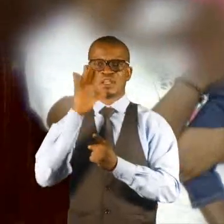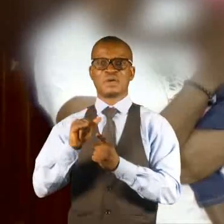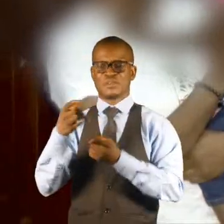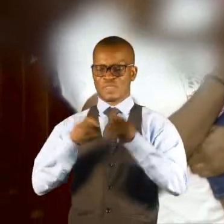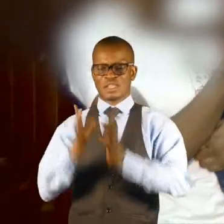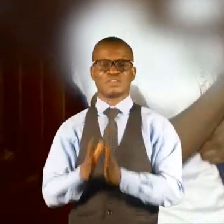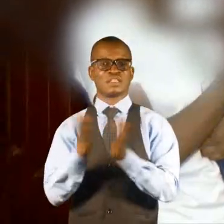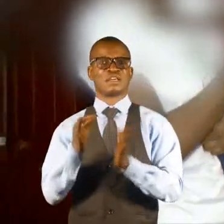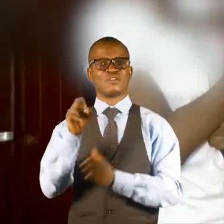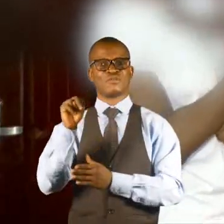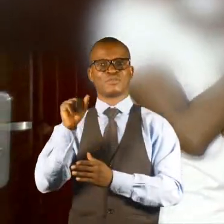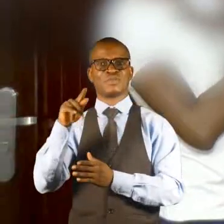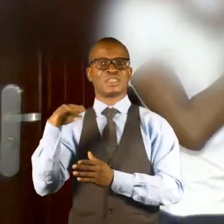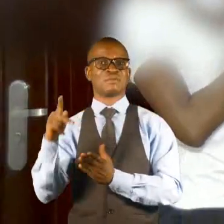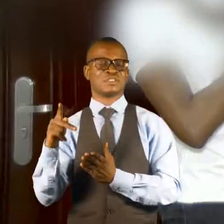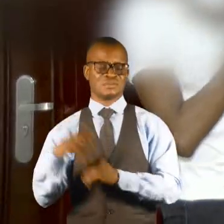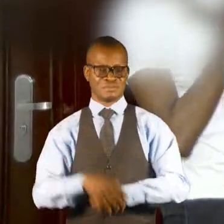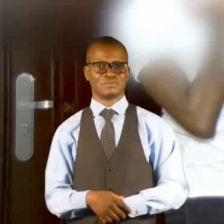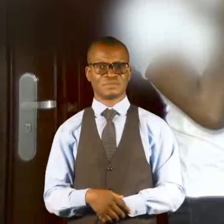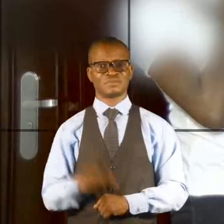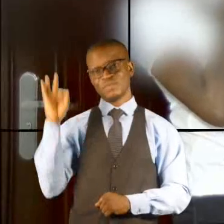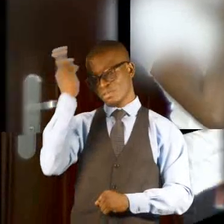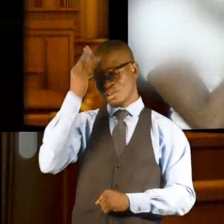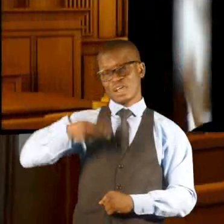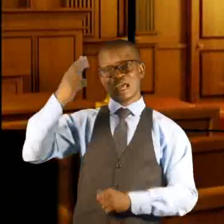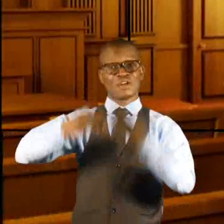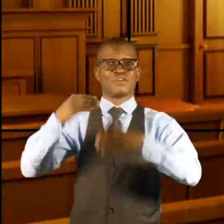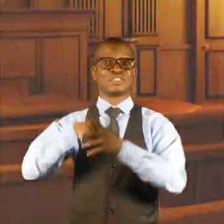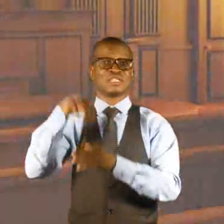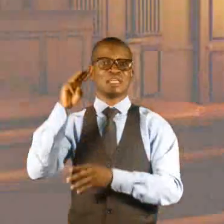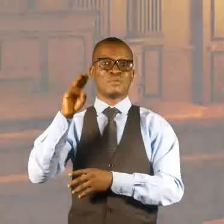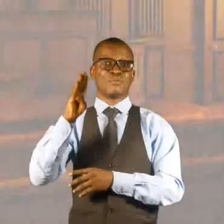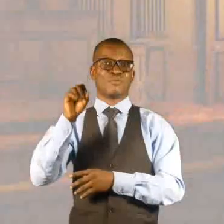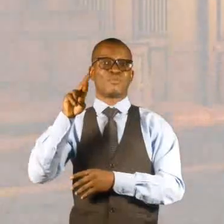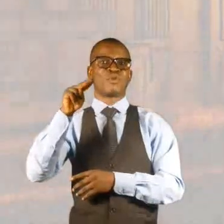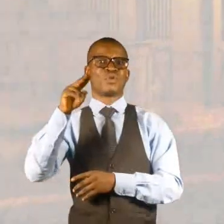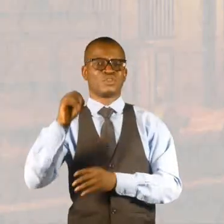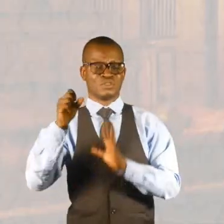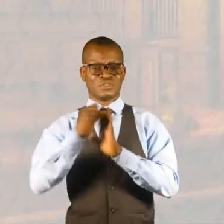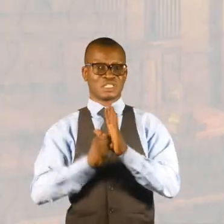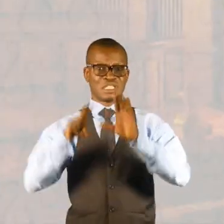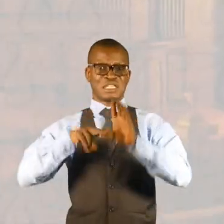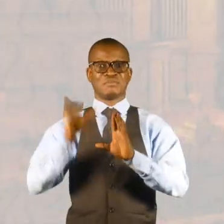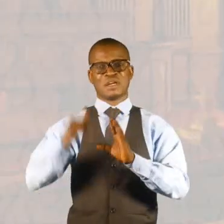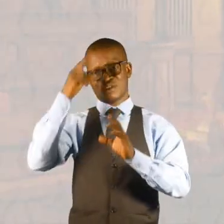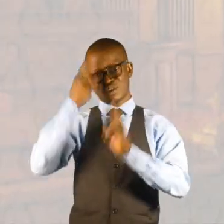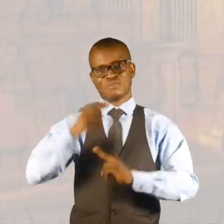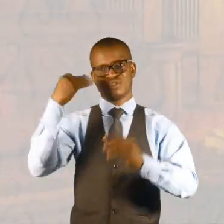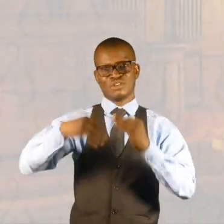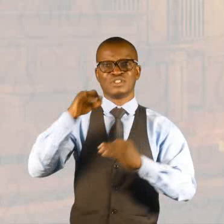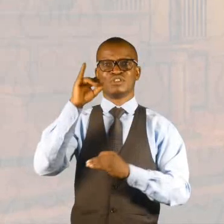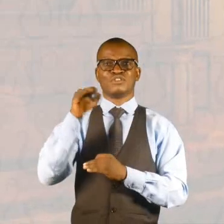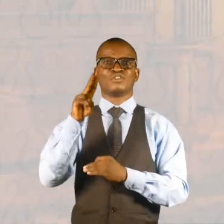Director General of NAPTIP, Dr. Fatima Waziri Azi. The Federal High Court in Maiduguri, Borno State, presided